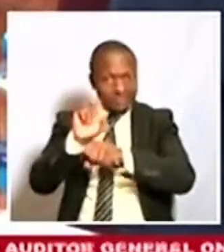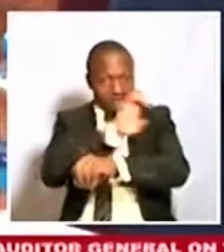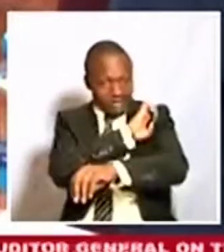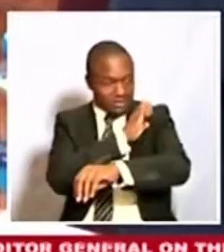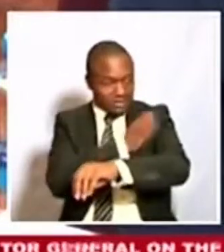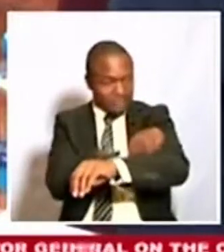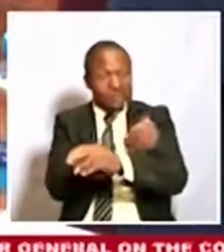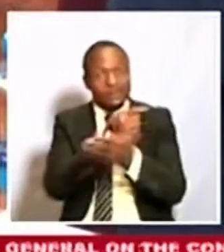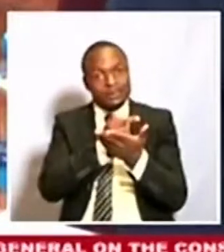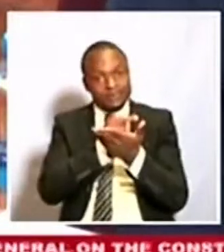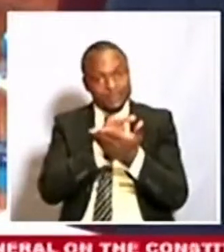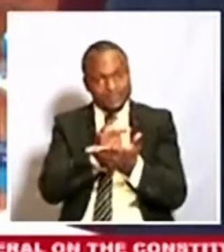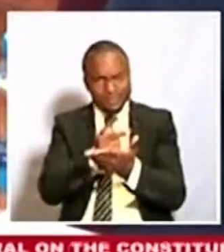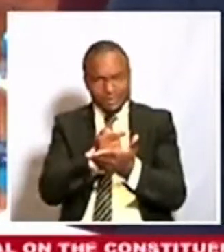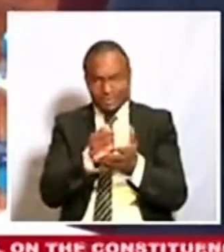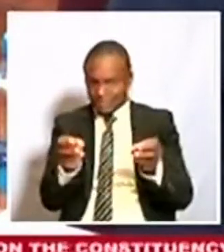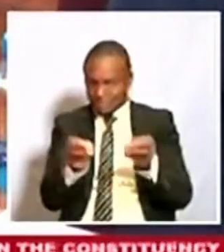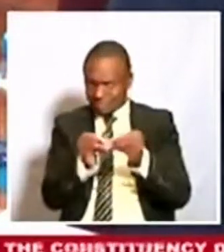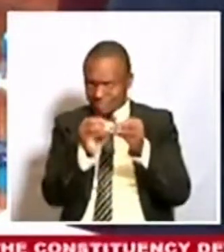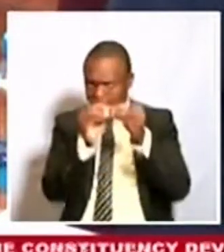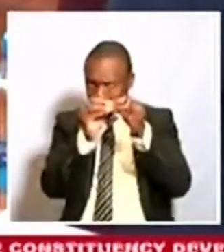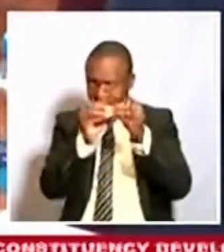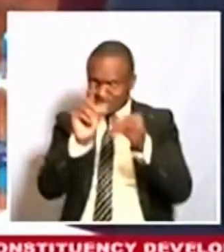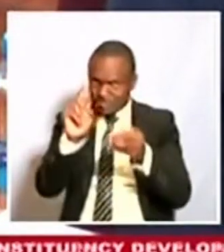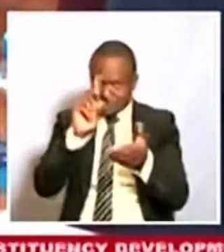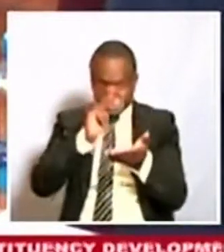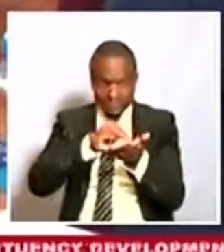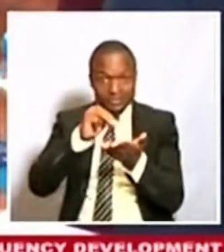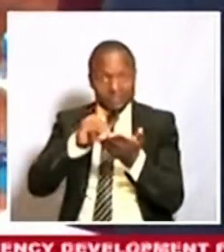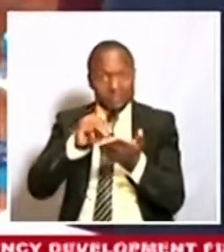empowerment grants in amount totaling